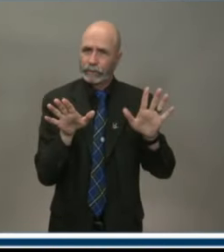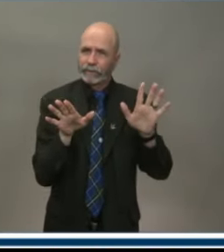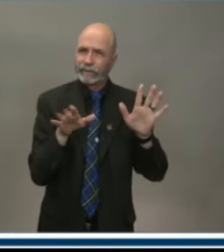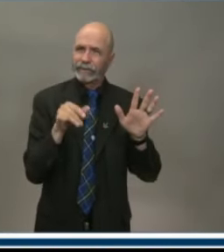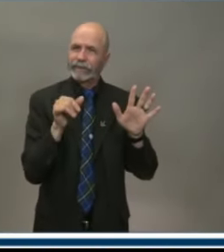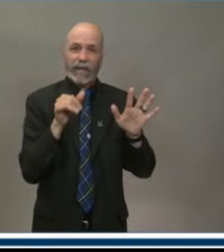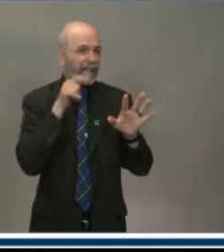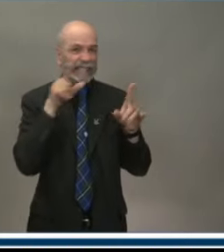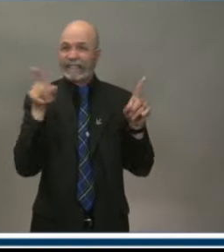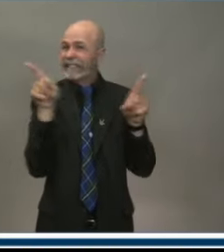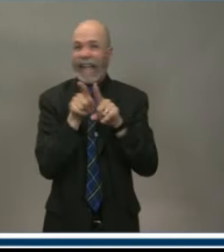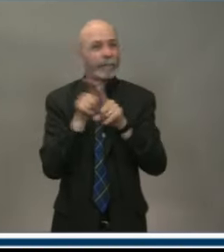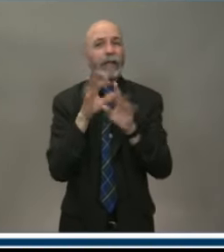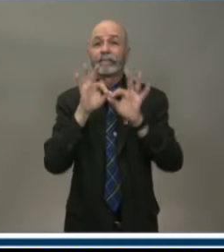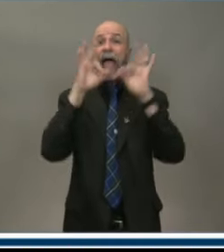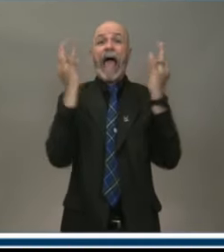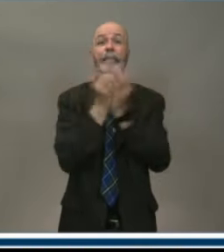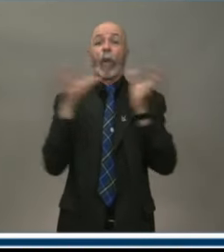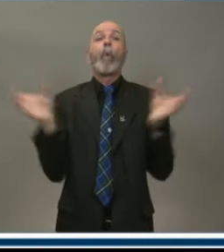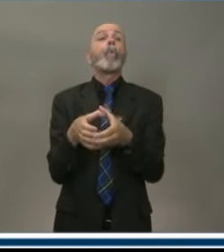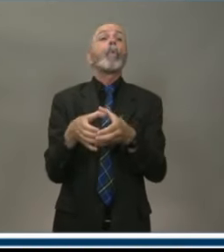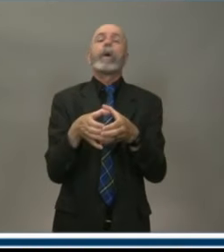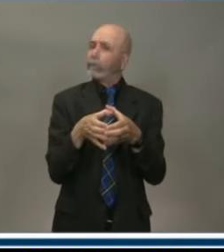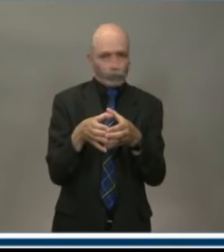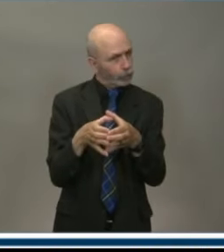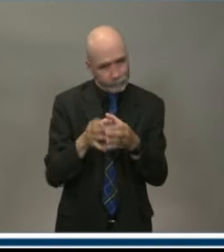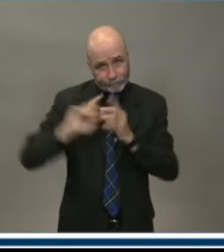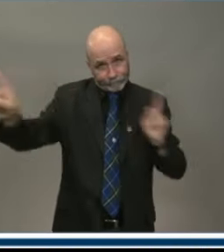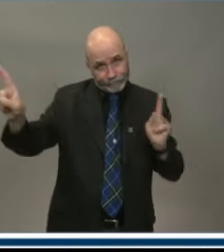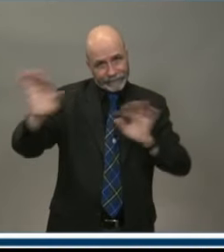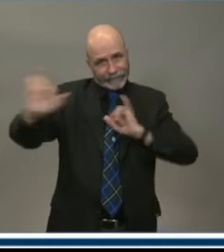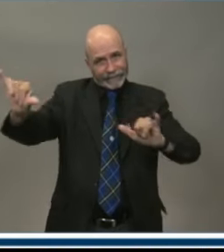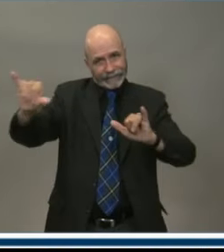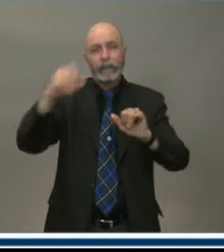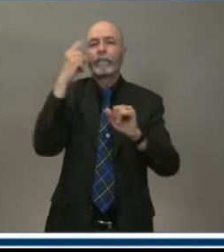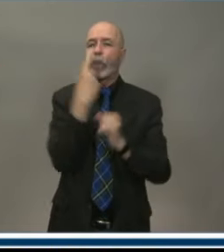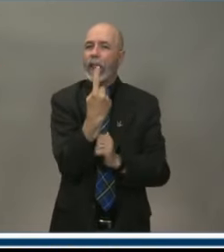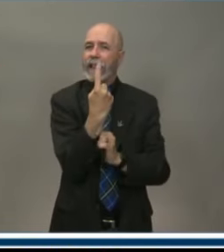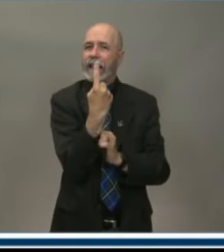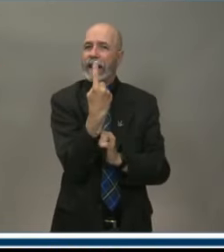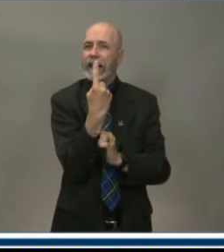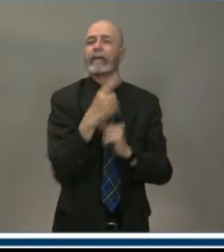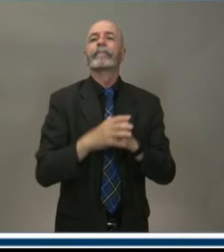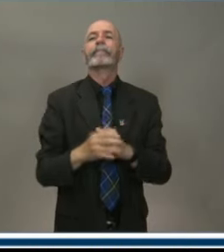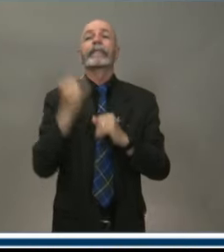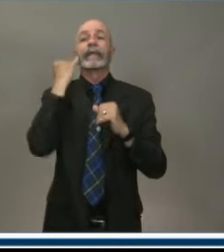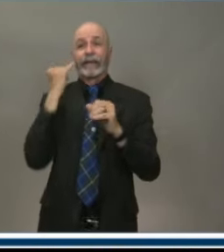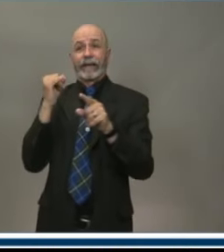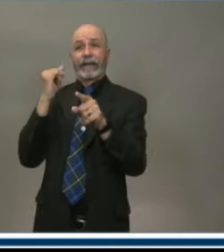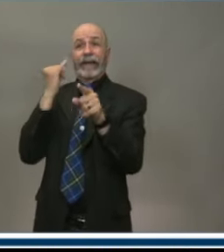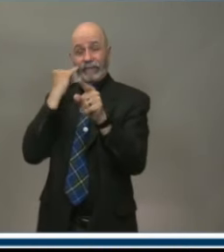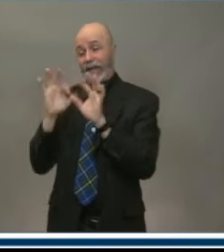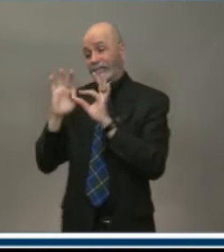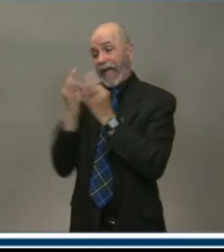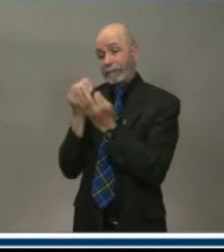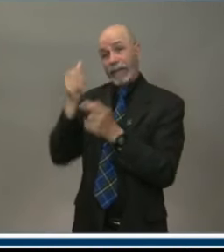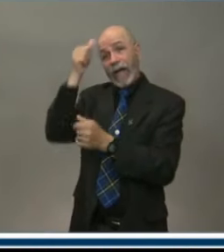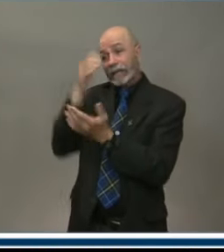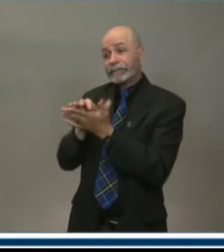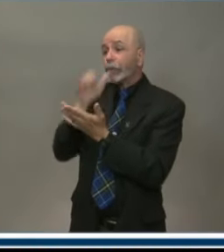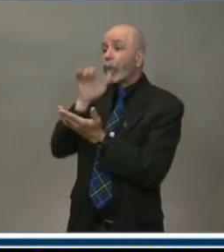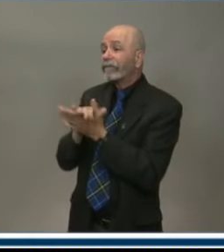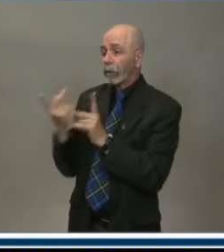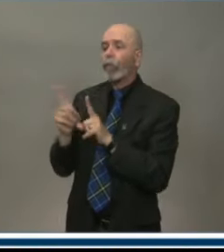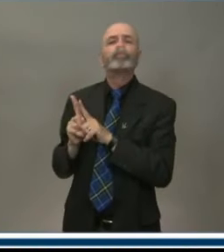and also only getting together with family and friends virtually. Unless you are required